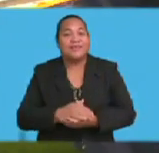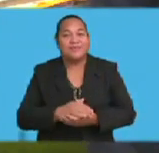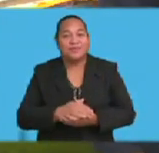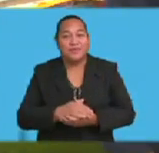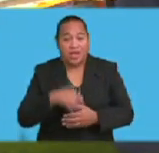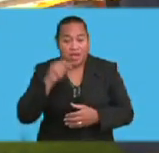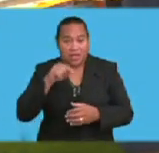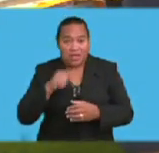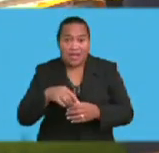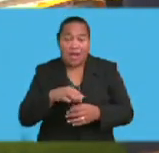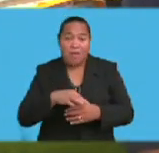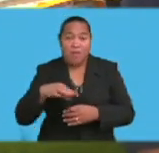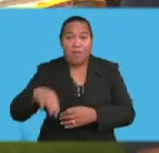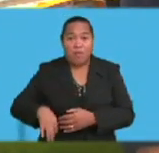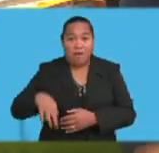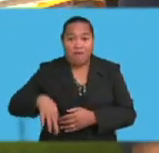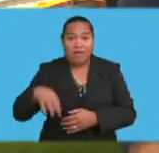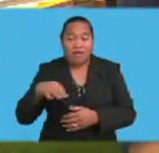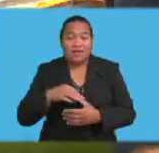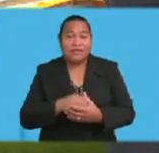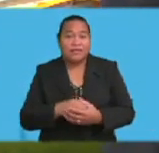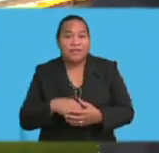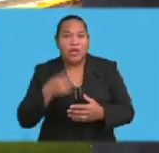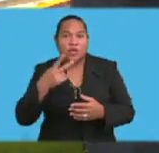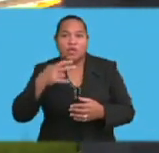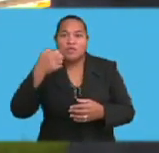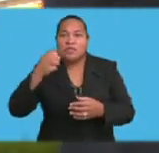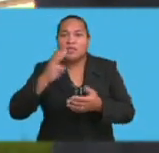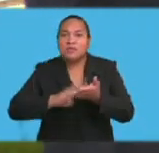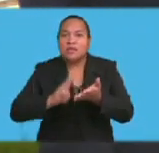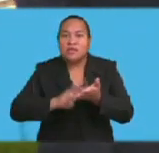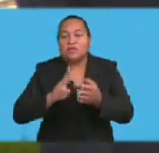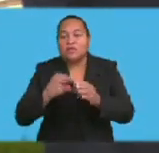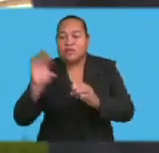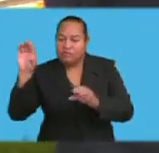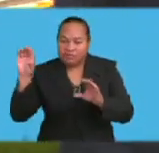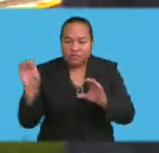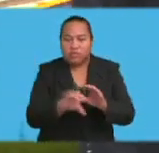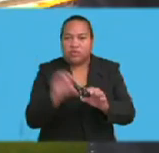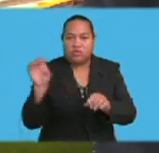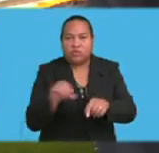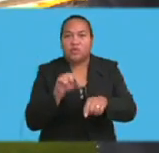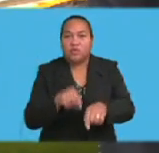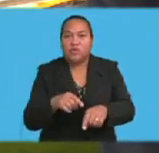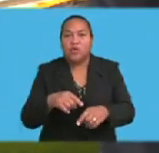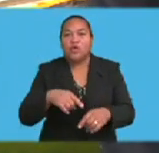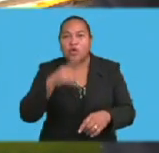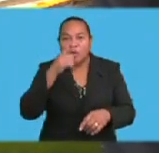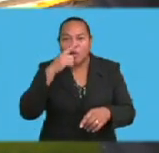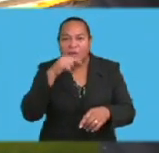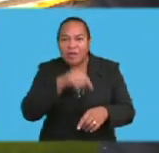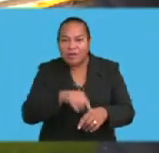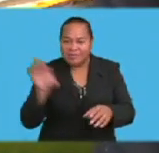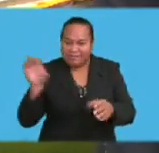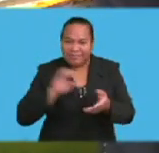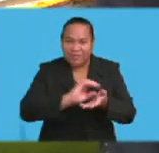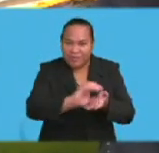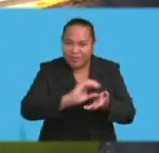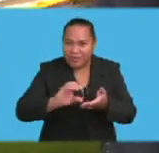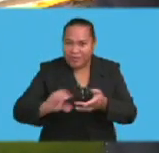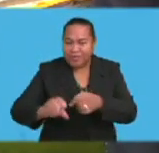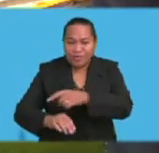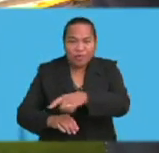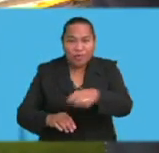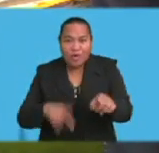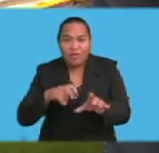this profit, Madam Speaker, $270 million was credited to the members' accounts in 2017, equivalent to 6.3% in interest